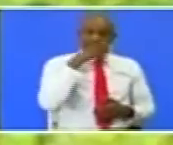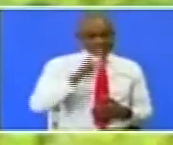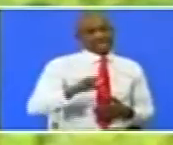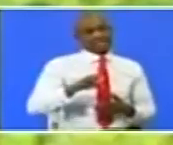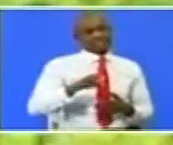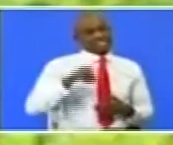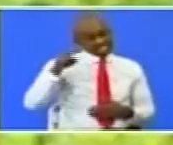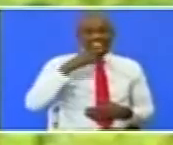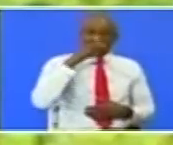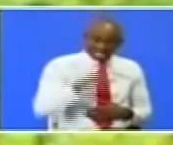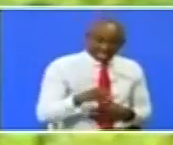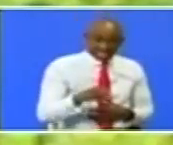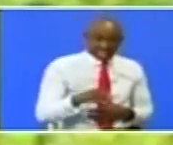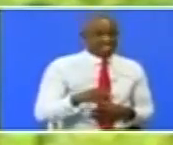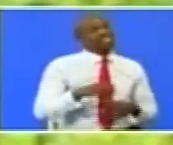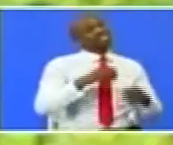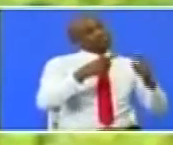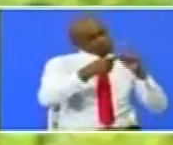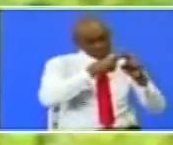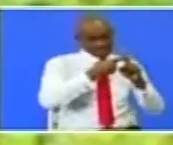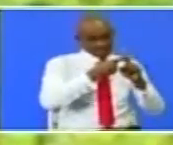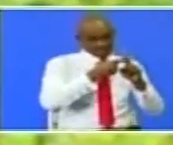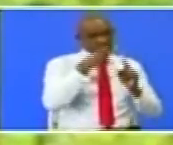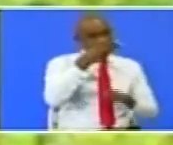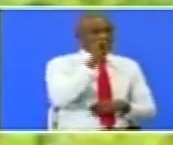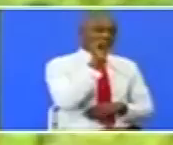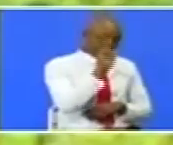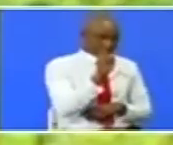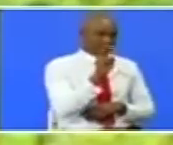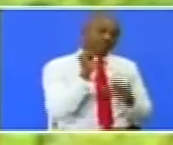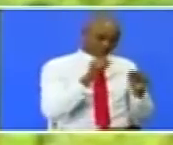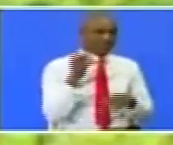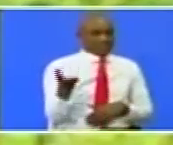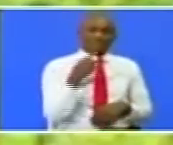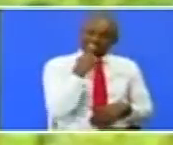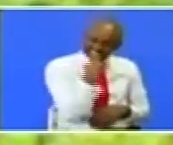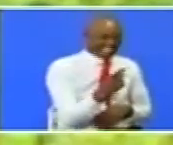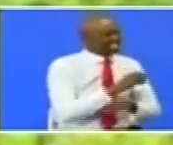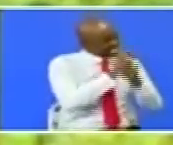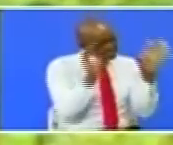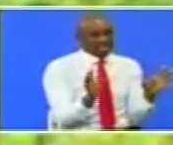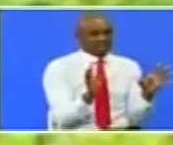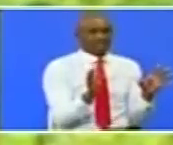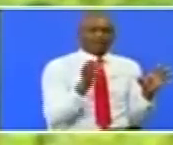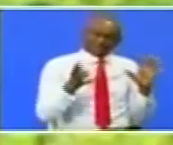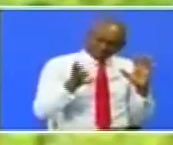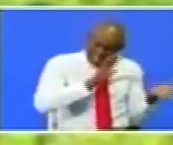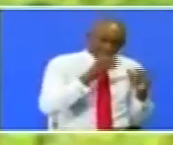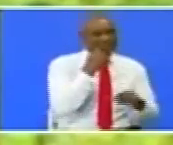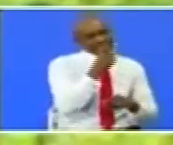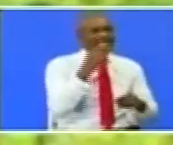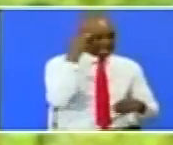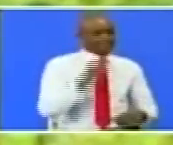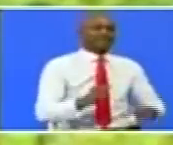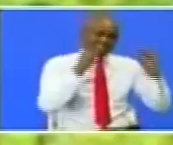Elijah is public about his status, so he always appears on media here and there. So, and I thought it wouldn't be fair if I put him in a